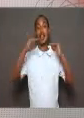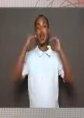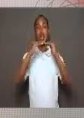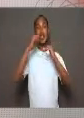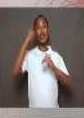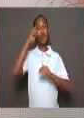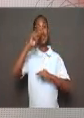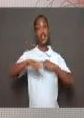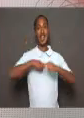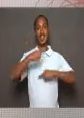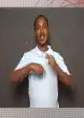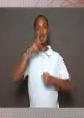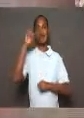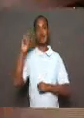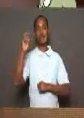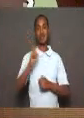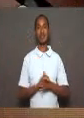equation for the reaction.